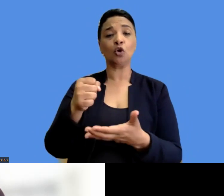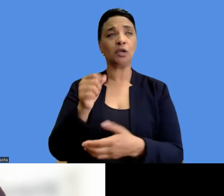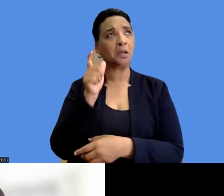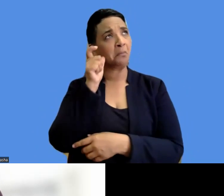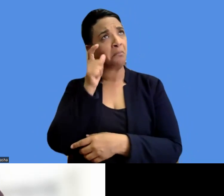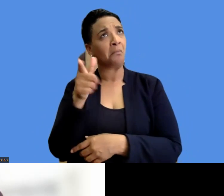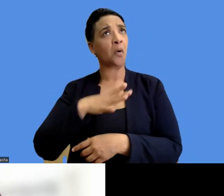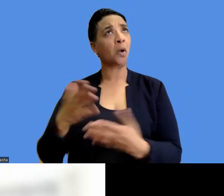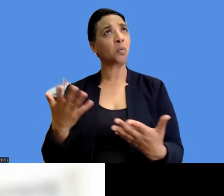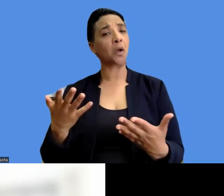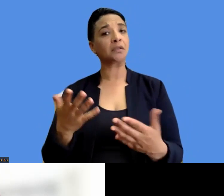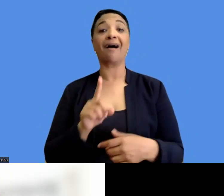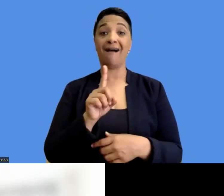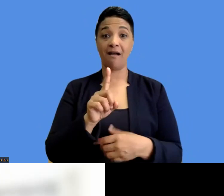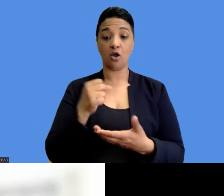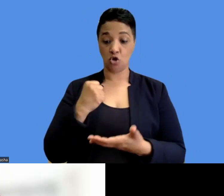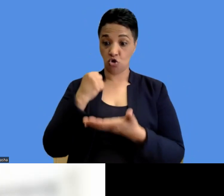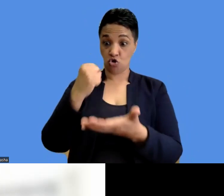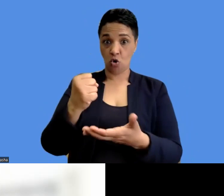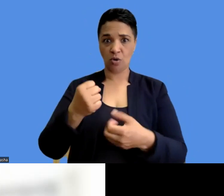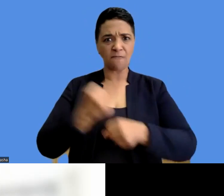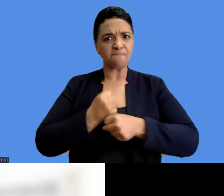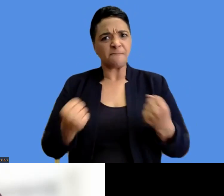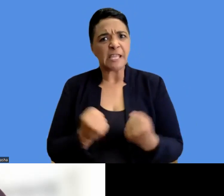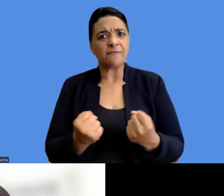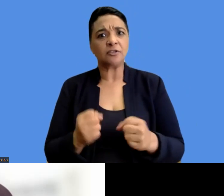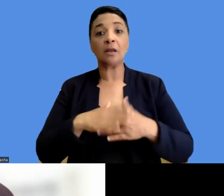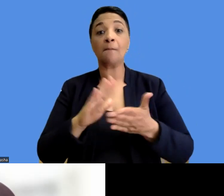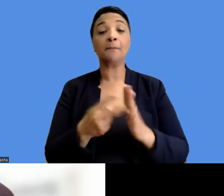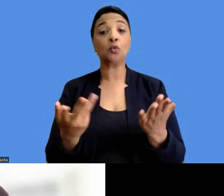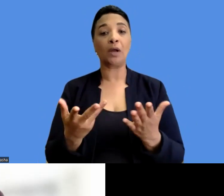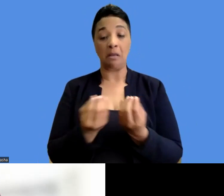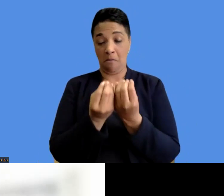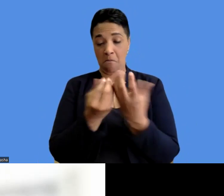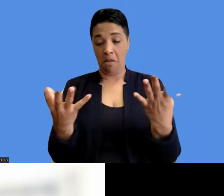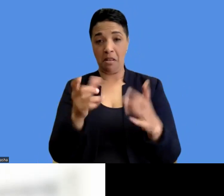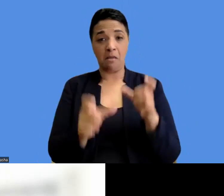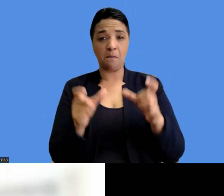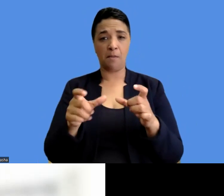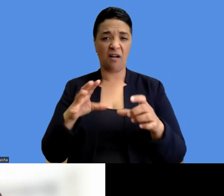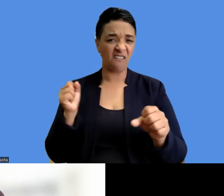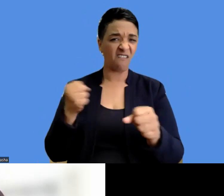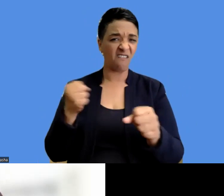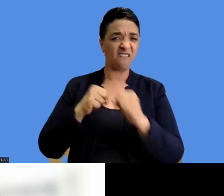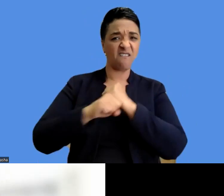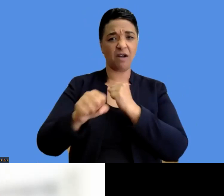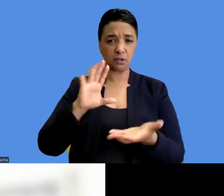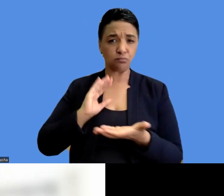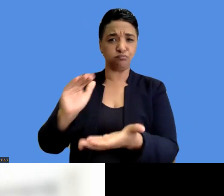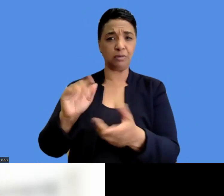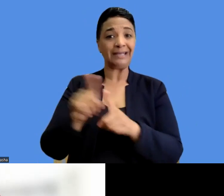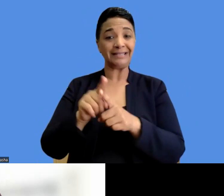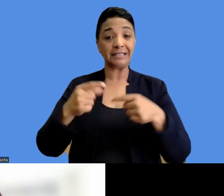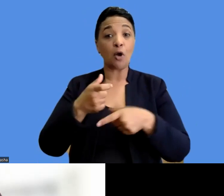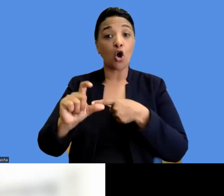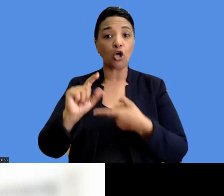that is assumed that for donors, efficiency means maximal amount of persons reached as quickly as possible and at the lowest cost. And if you